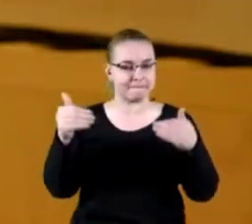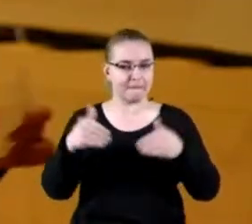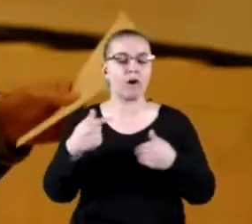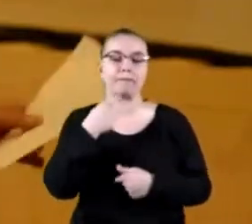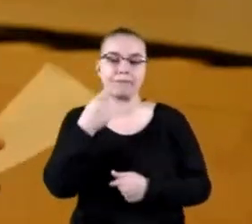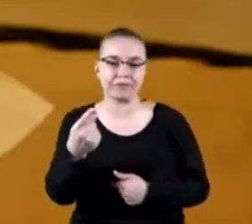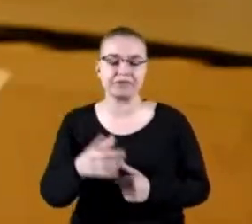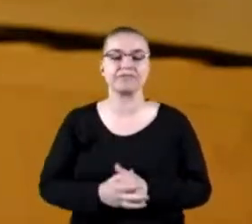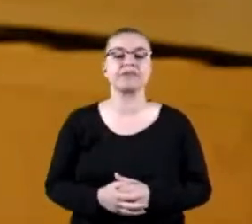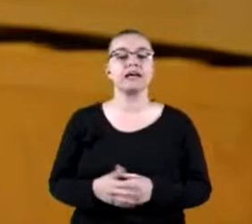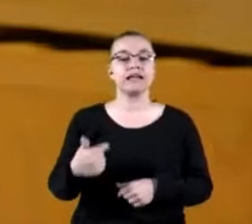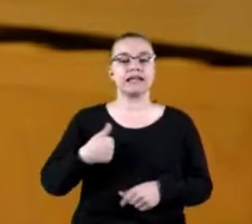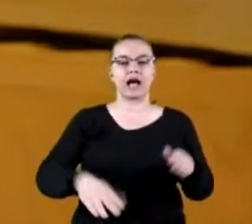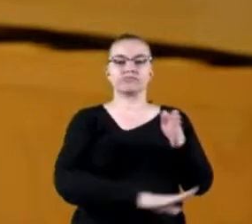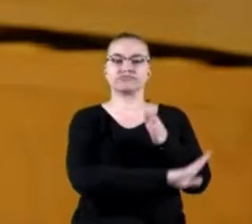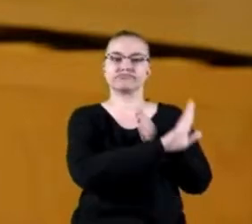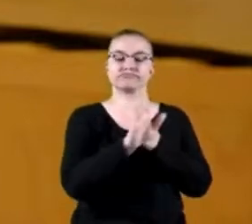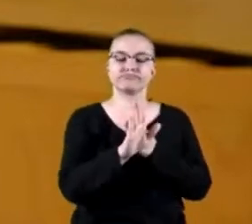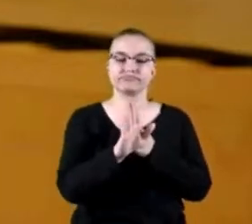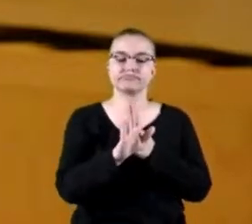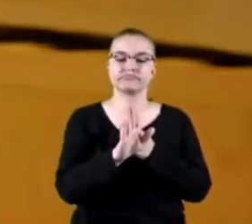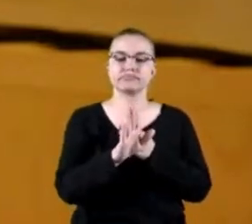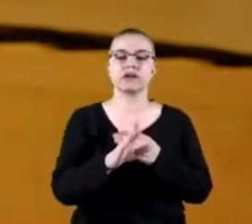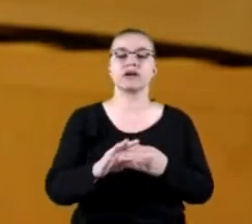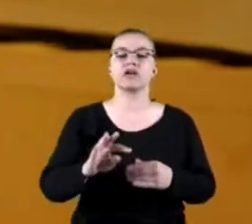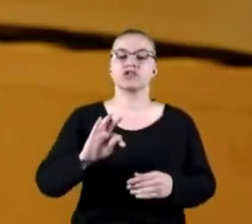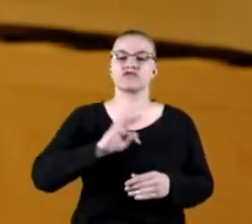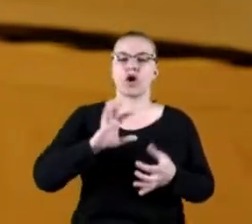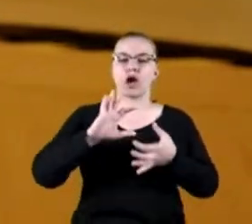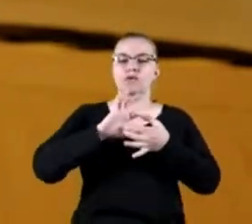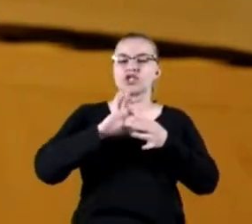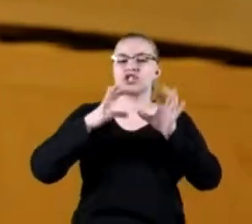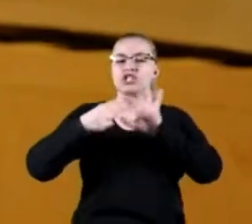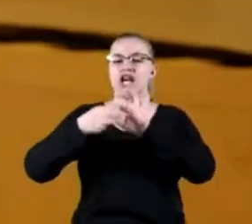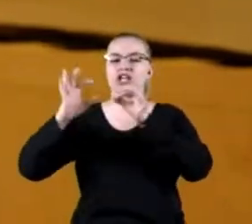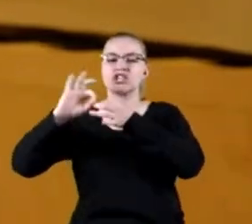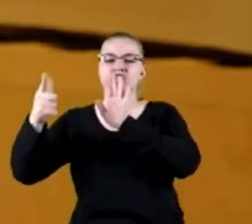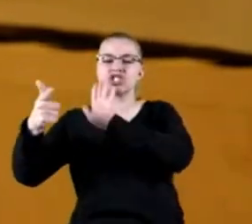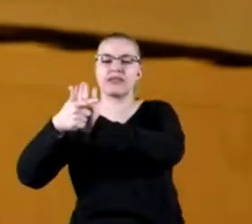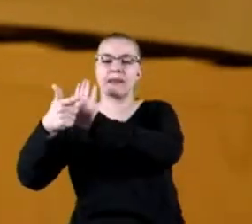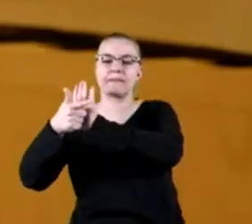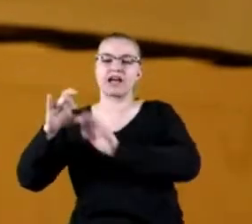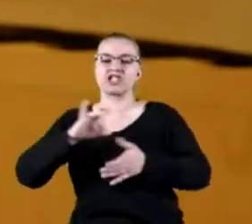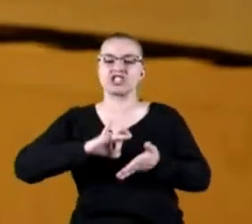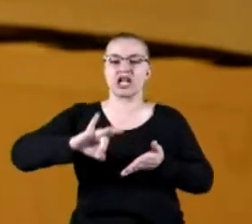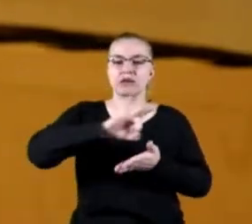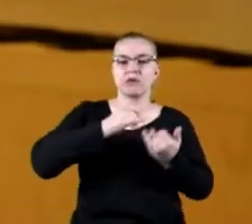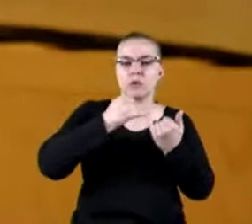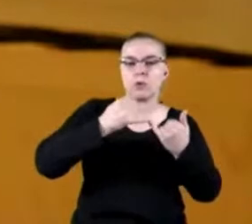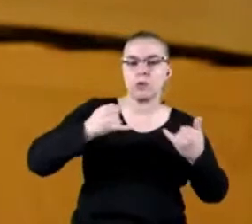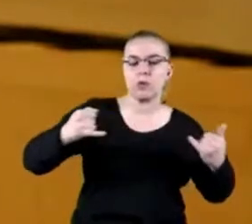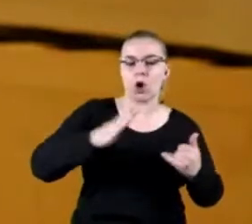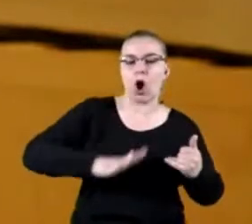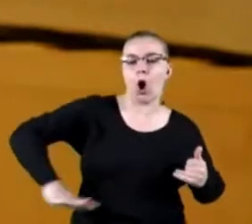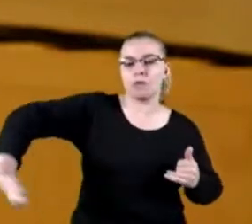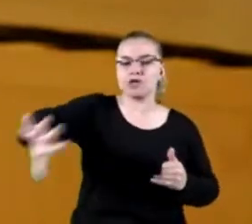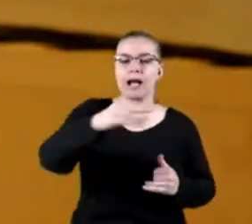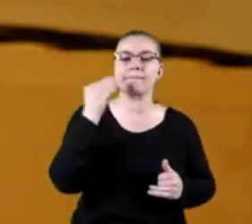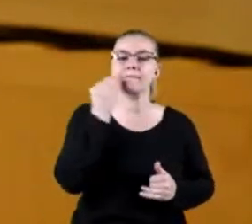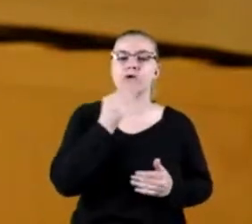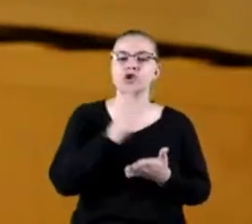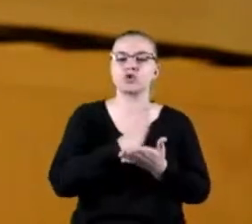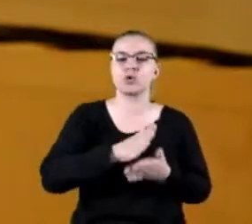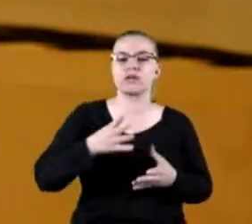representing MedCities. MedCities is the network of 70 municipalities from across the Mediterranean region. This means